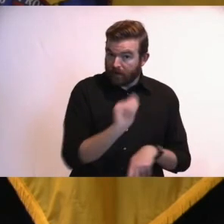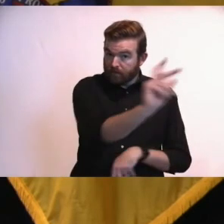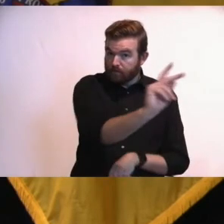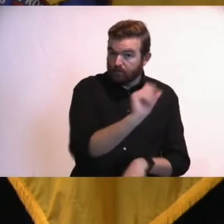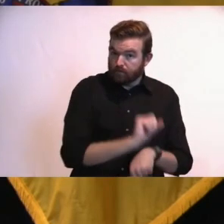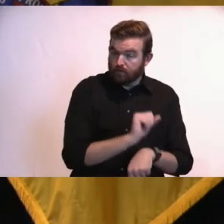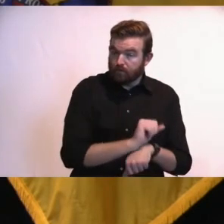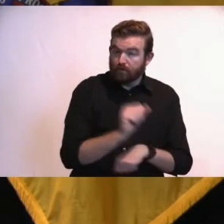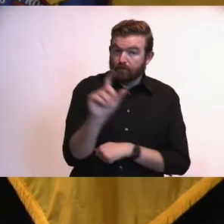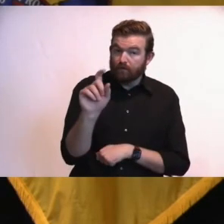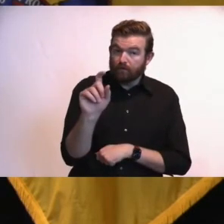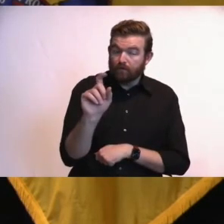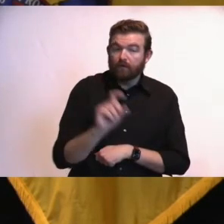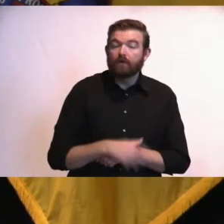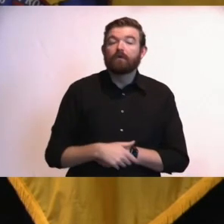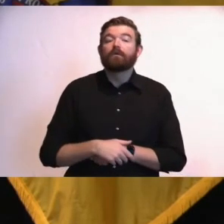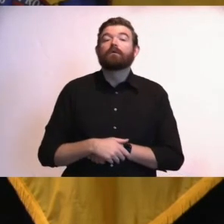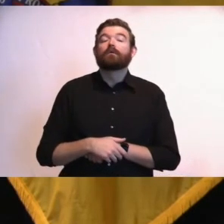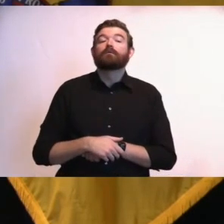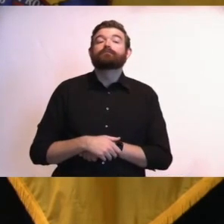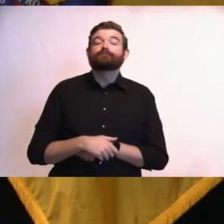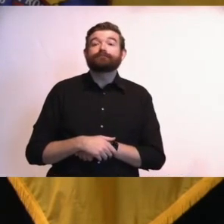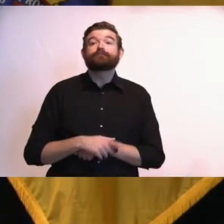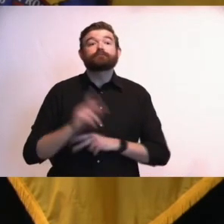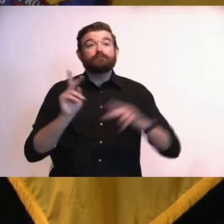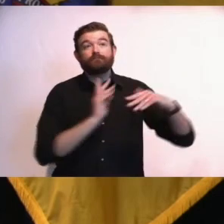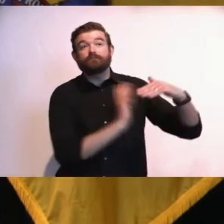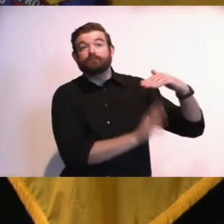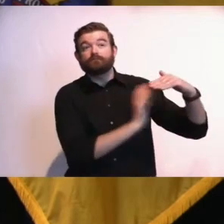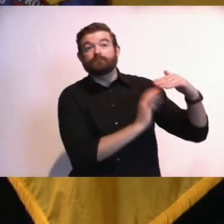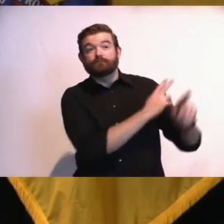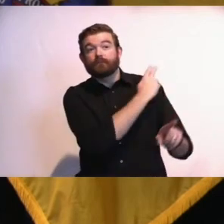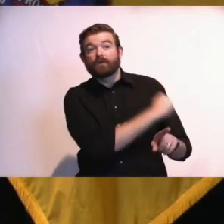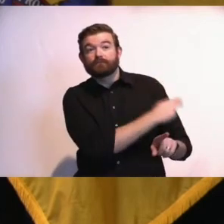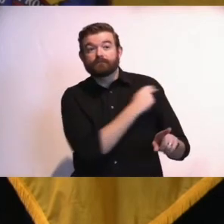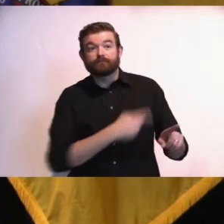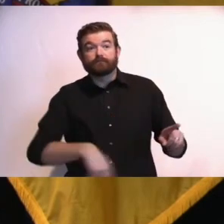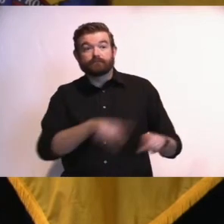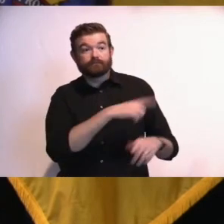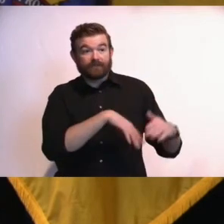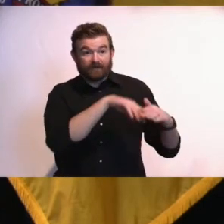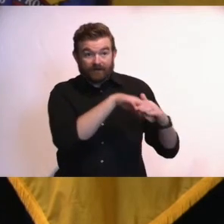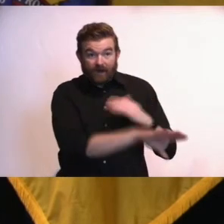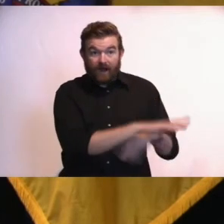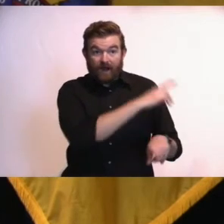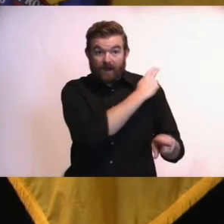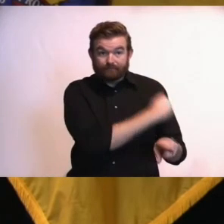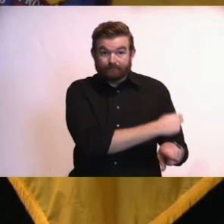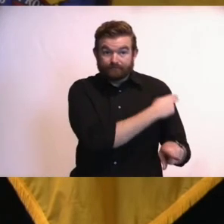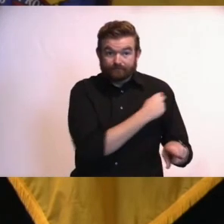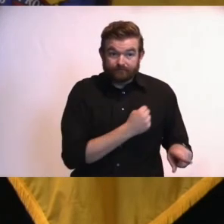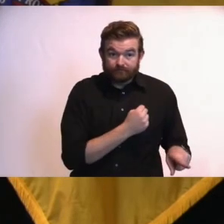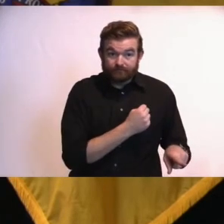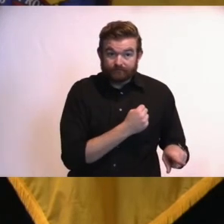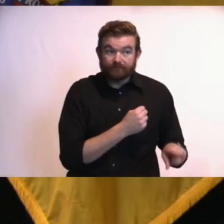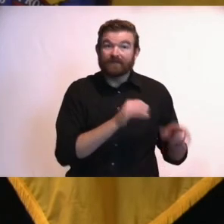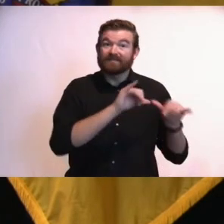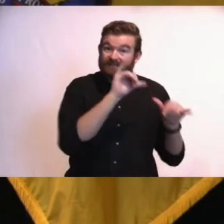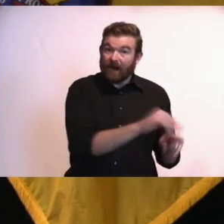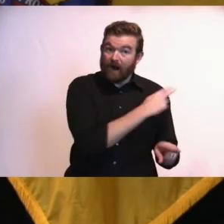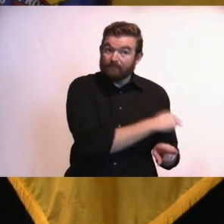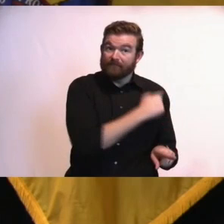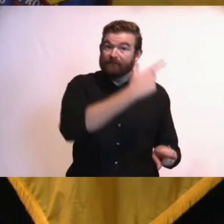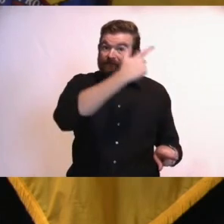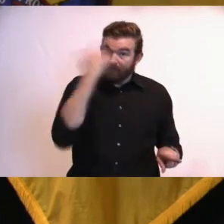about the hospitalizations. Do we know these people that are being hospitalized, are they hospitalized because they have COVID, or are they hospitalized